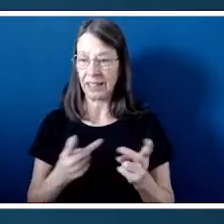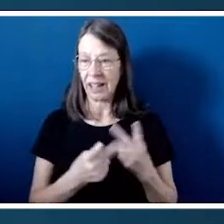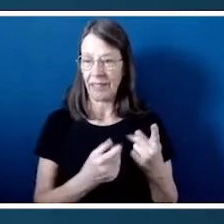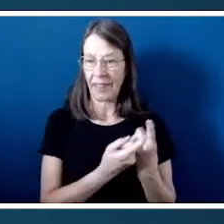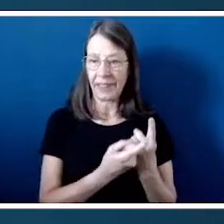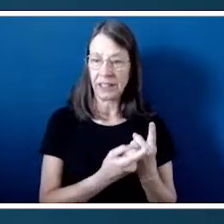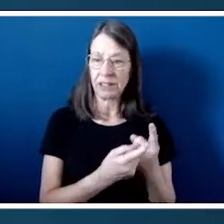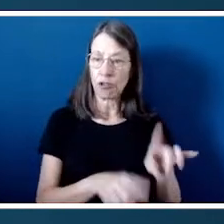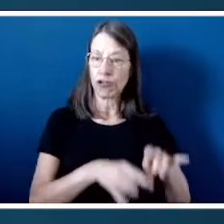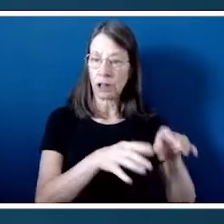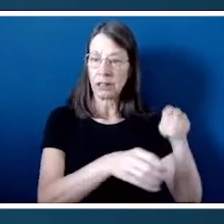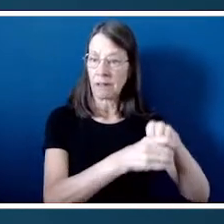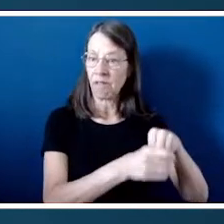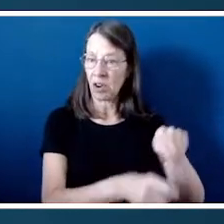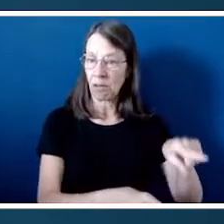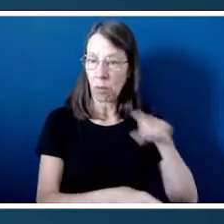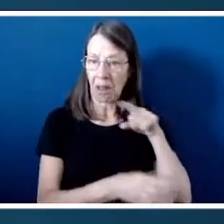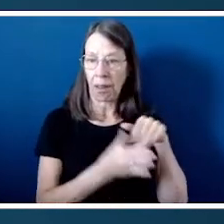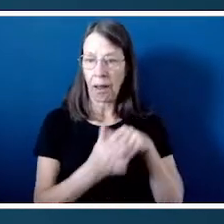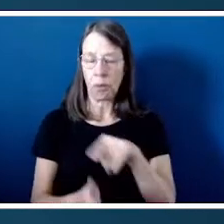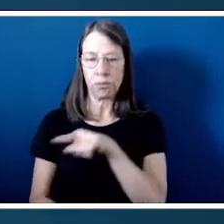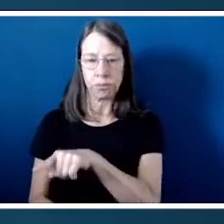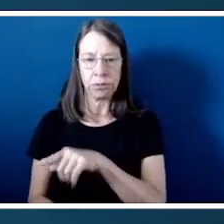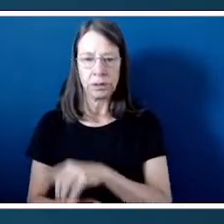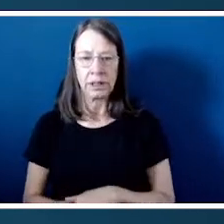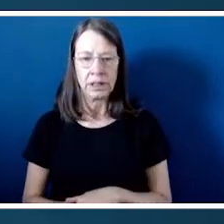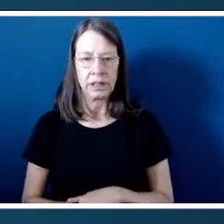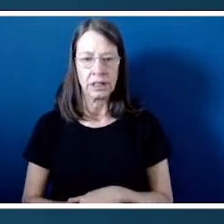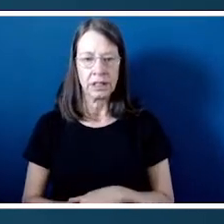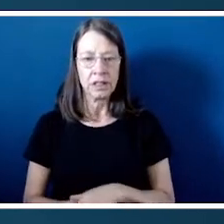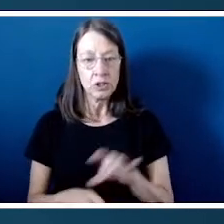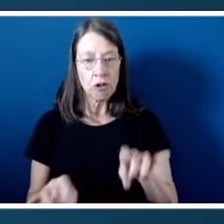having fully integrated with the Pacific